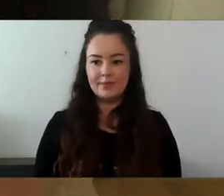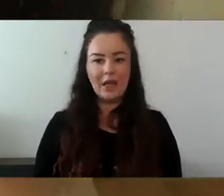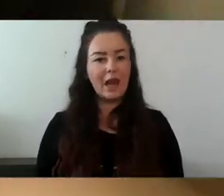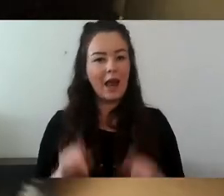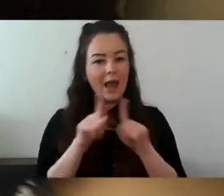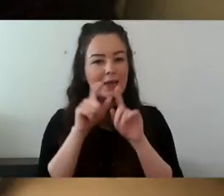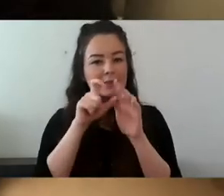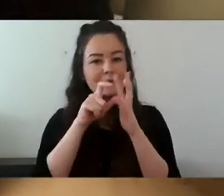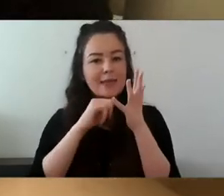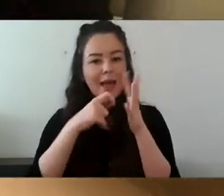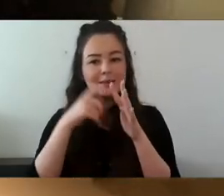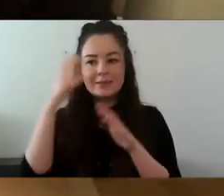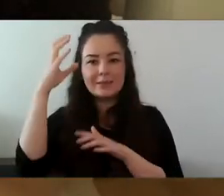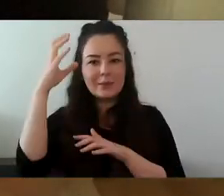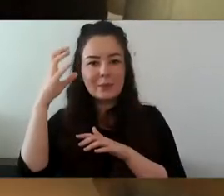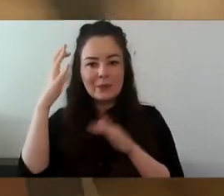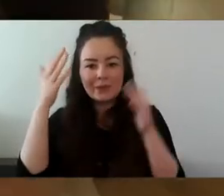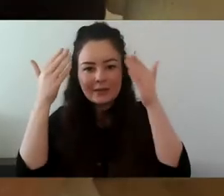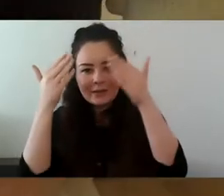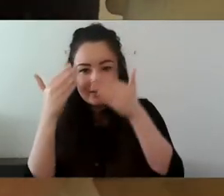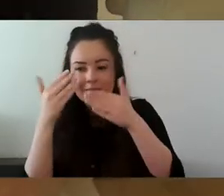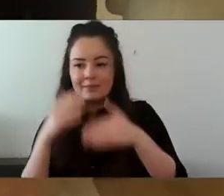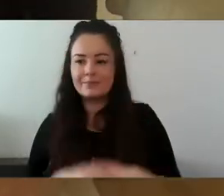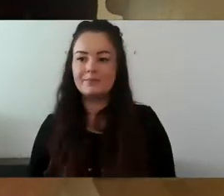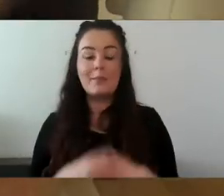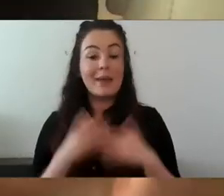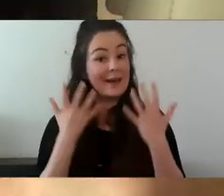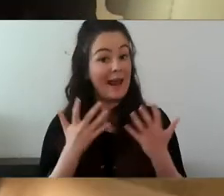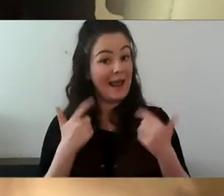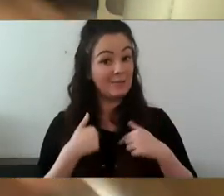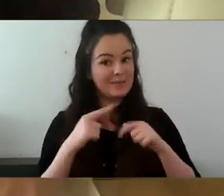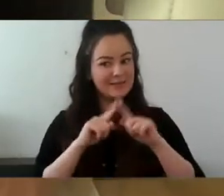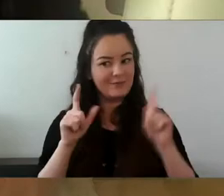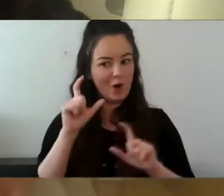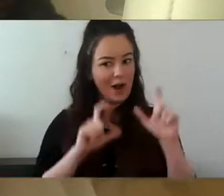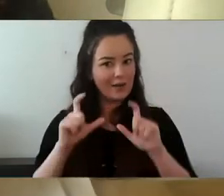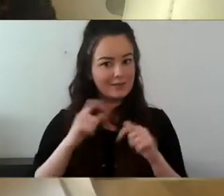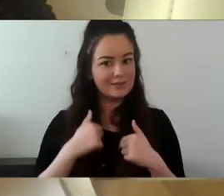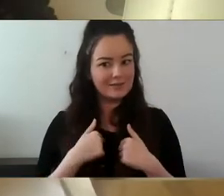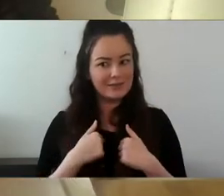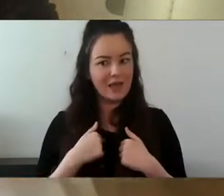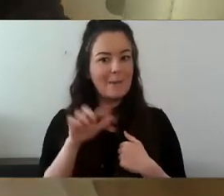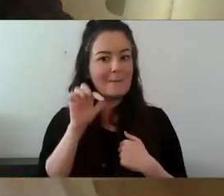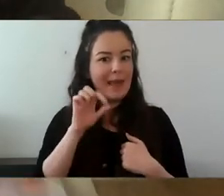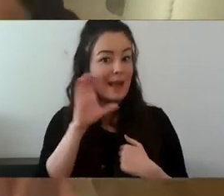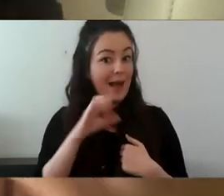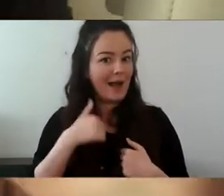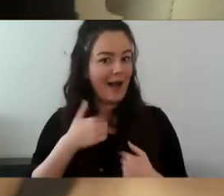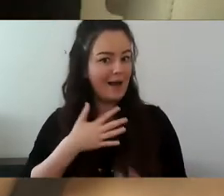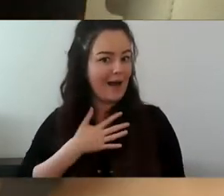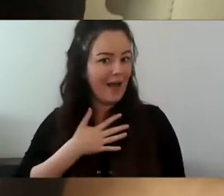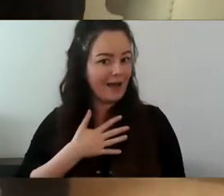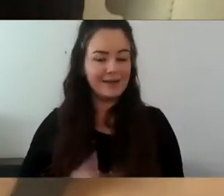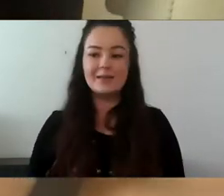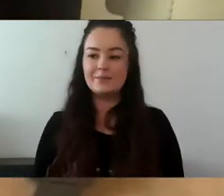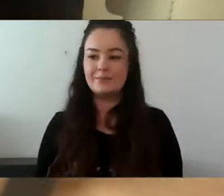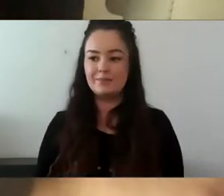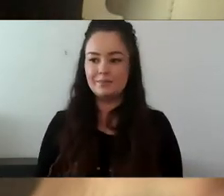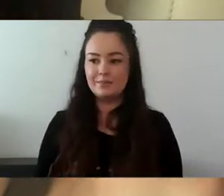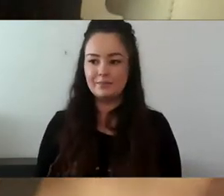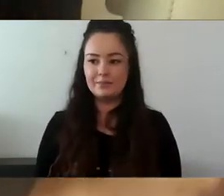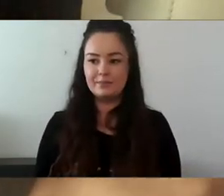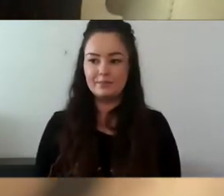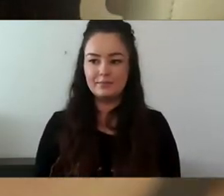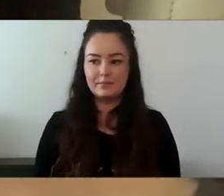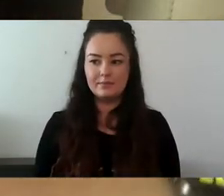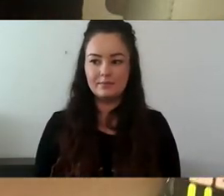dusk time in that picture. I think I'm going to use some different colours. I'm going to choose some colours that I like